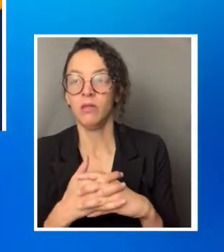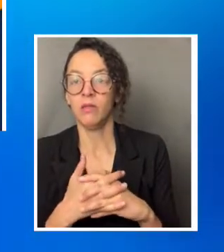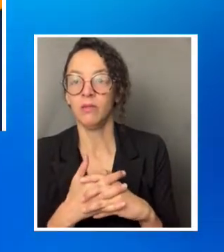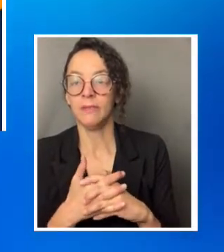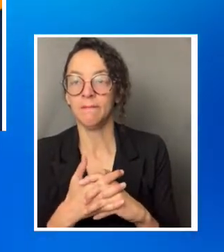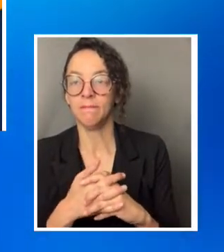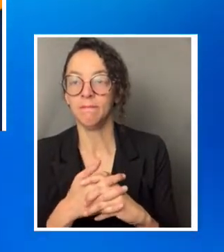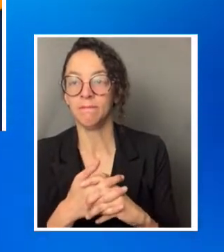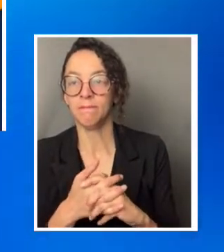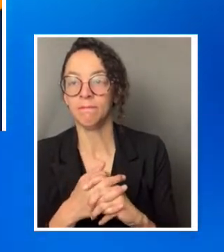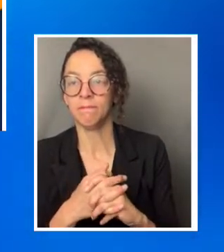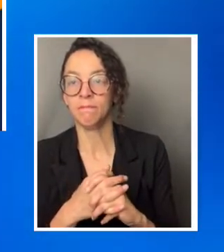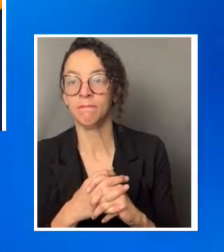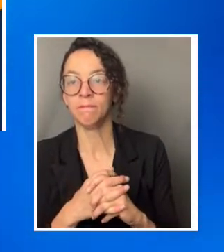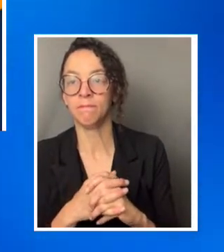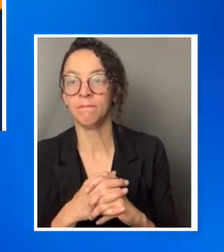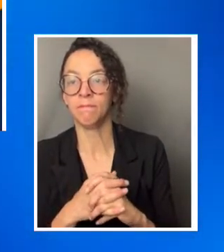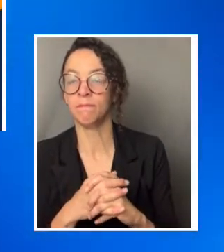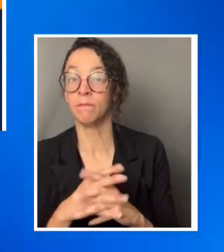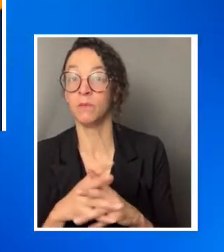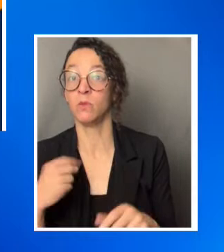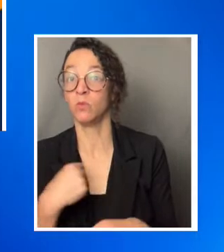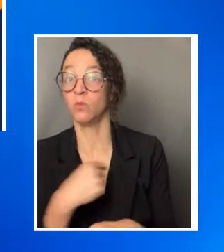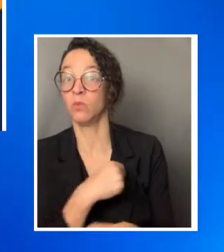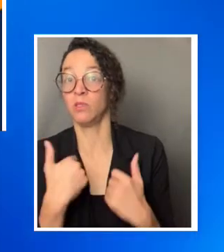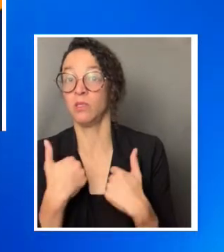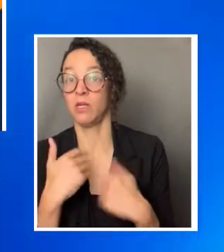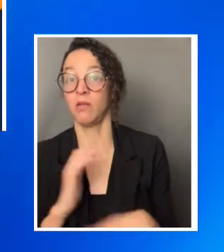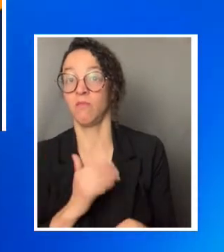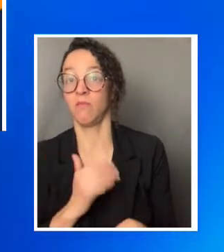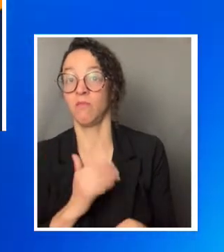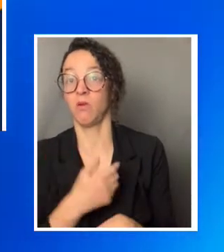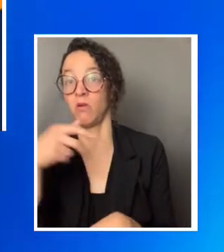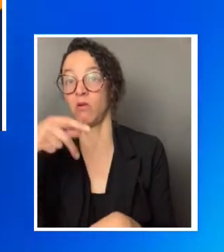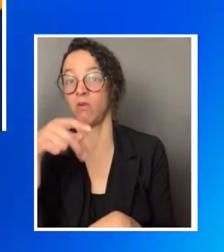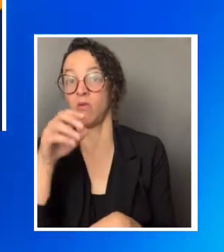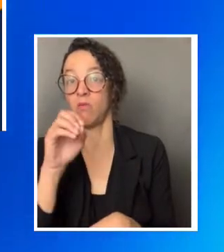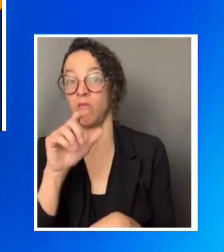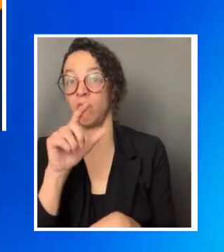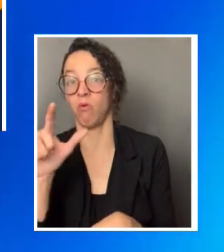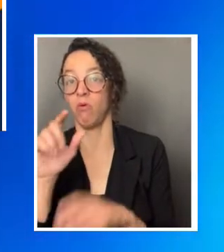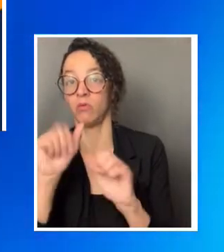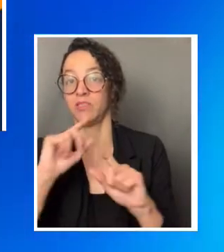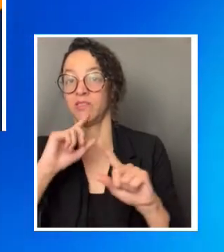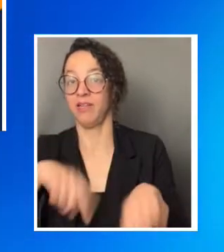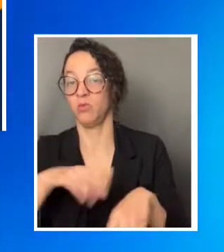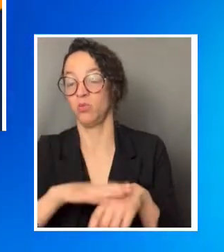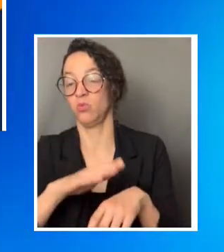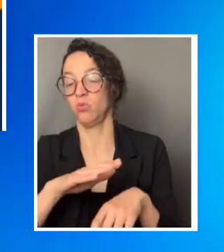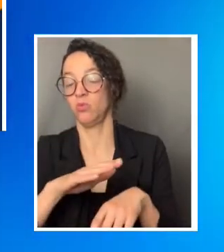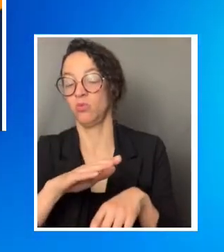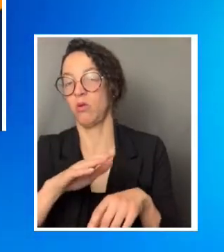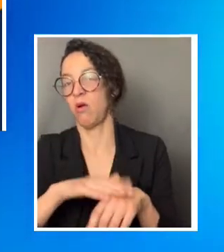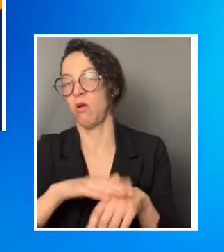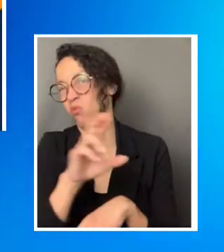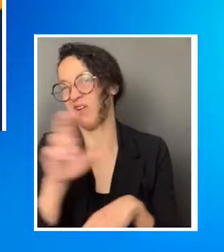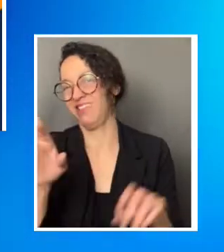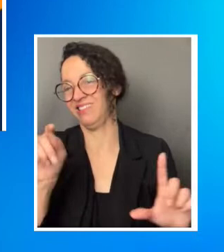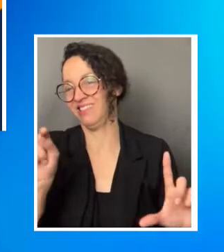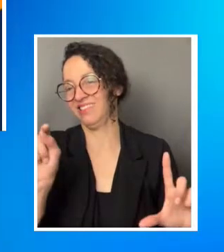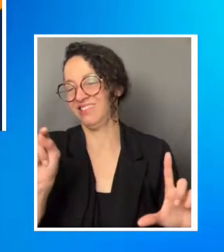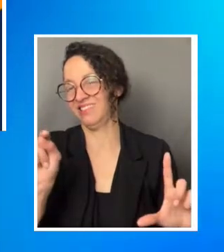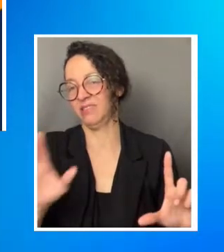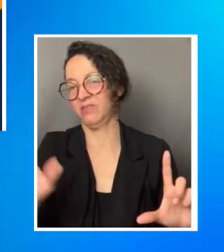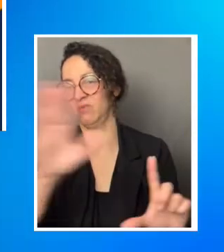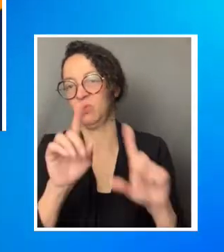okay. We have our poll. You can answer to the right of your screen. Oh, you want me to put that in? Yes,